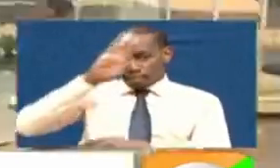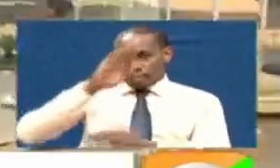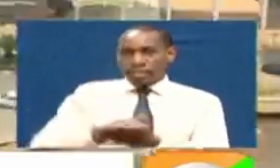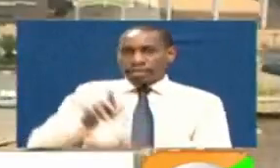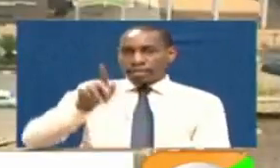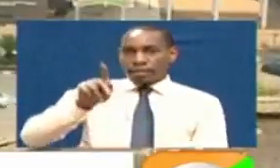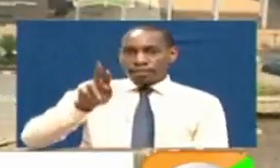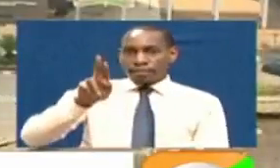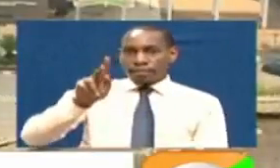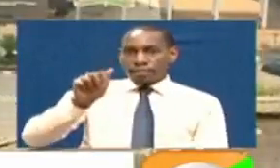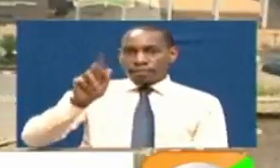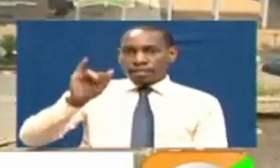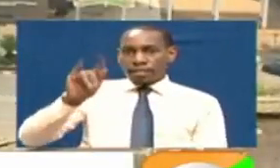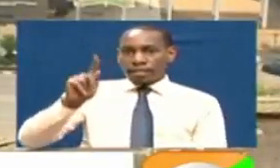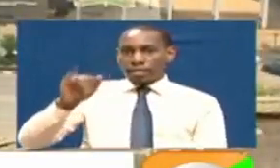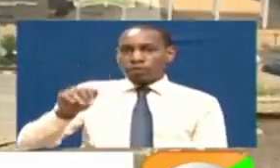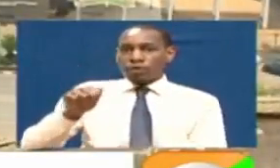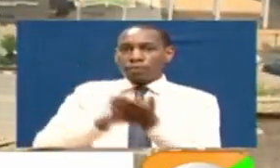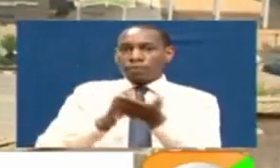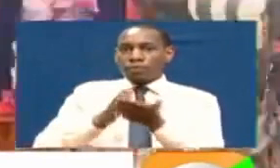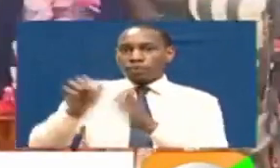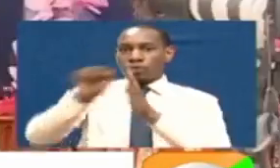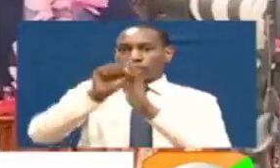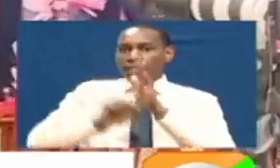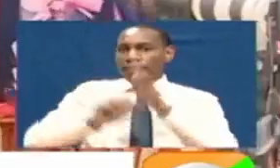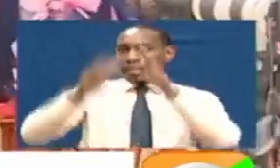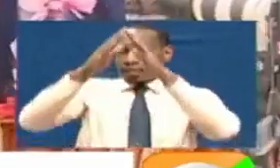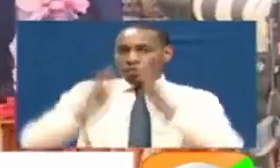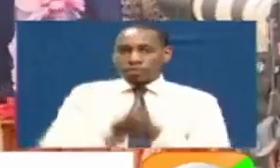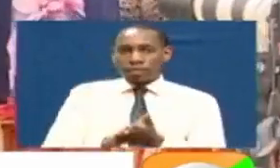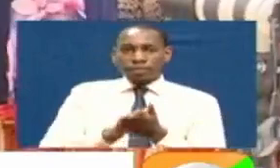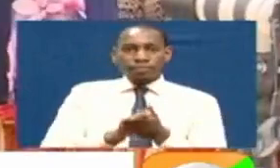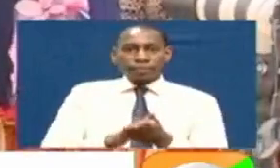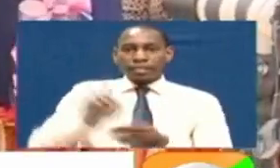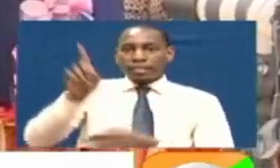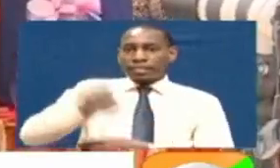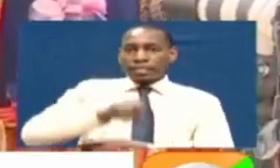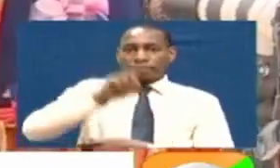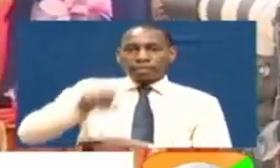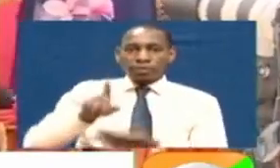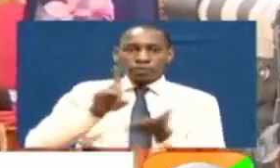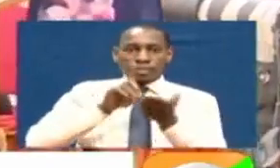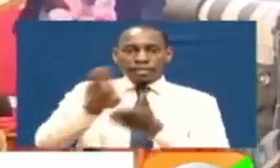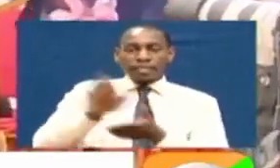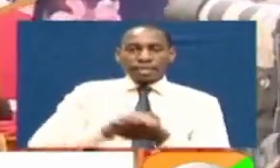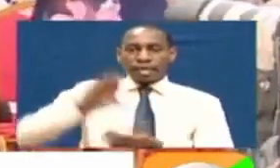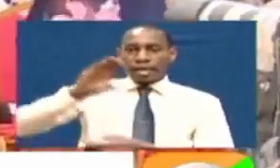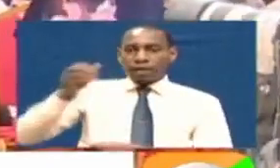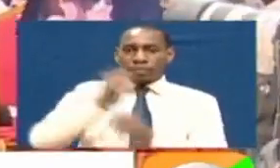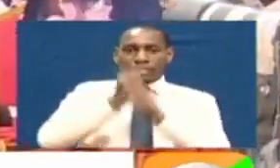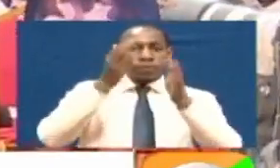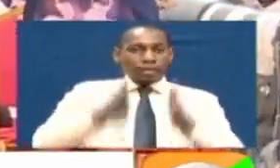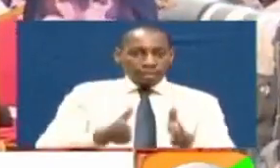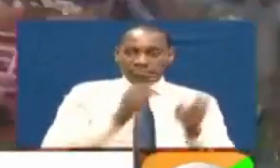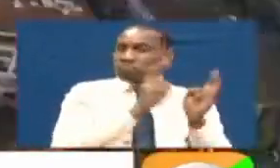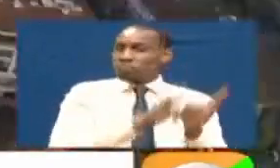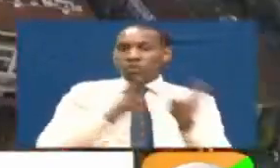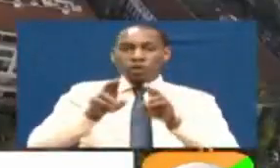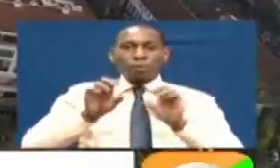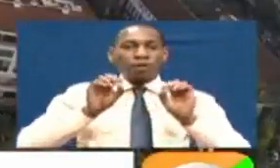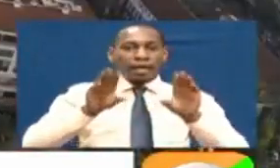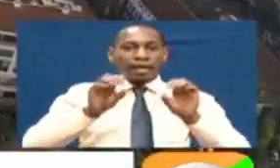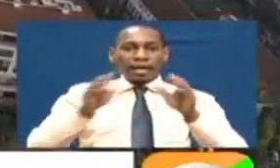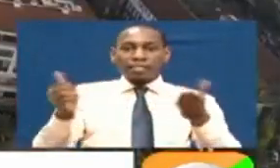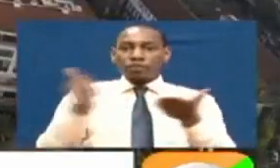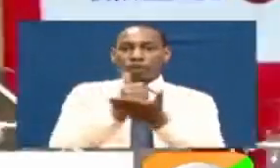from the House on the Hill as county secretary. Suspensions and sacking of county staff became synonymous with his stay at City Hall.